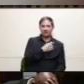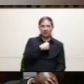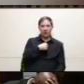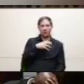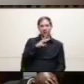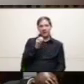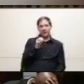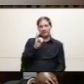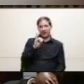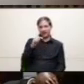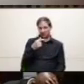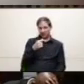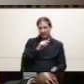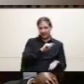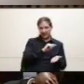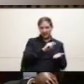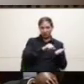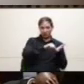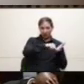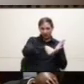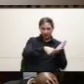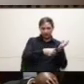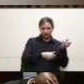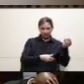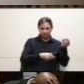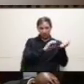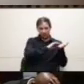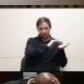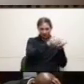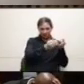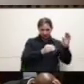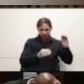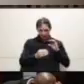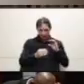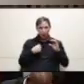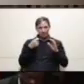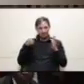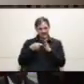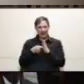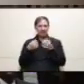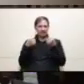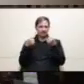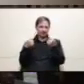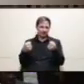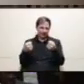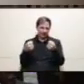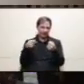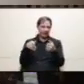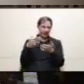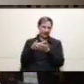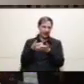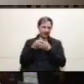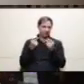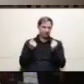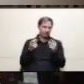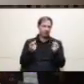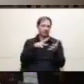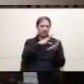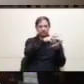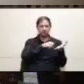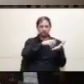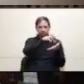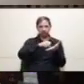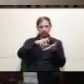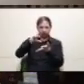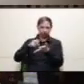IG grant to buy a specialized vehicle that will assist us and that will help us to accelerate the refuse